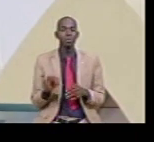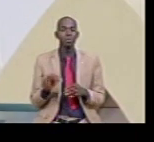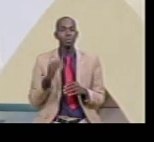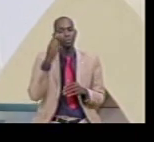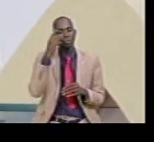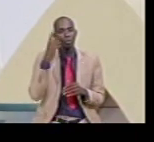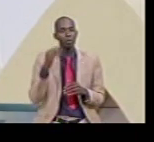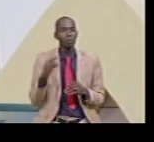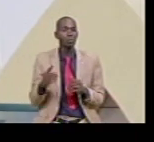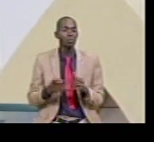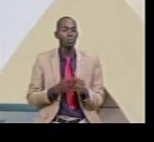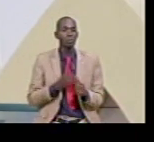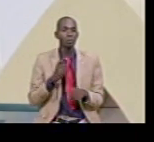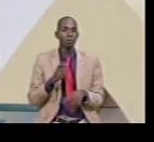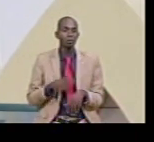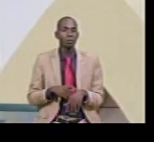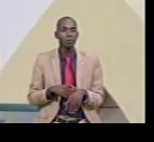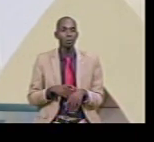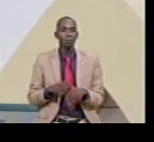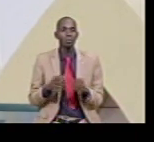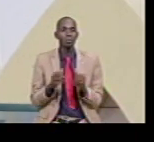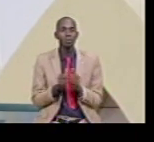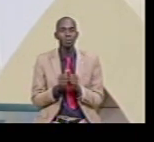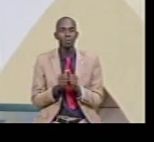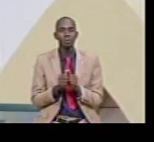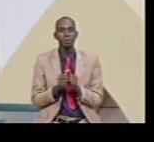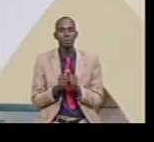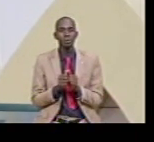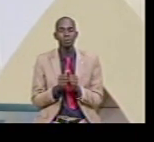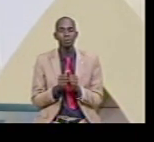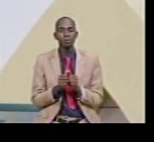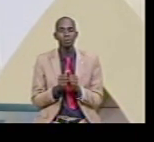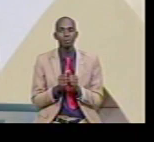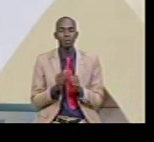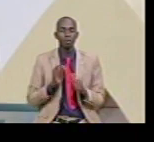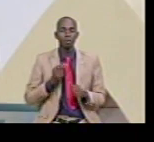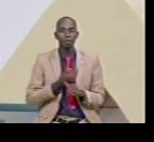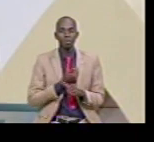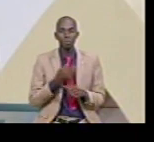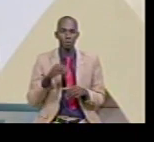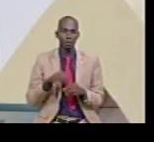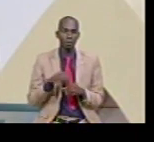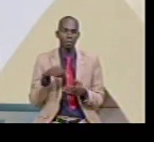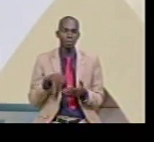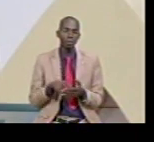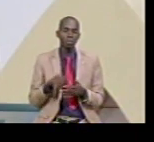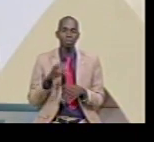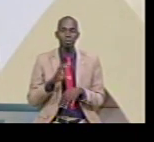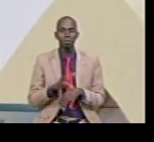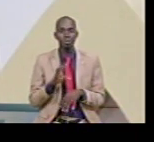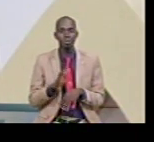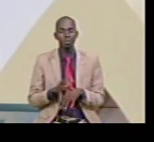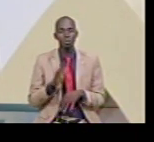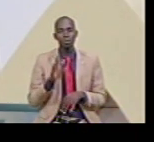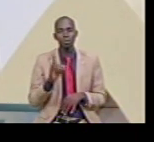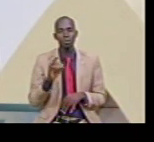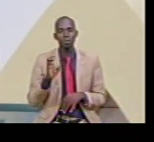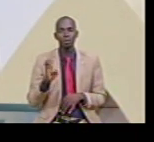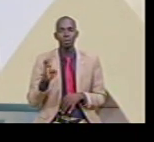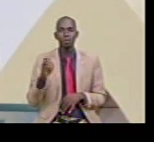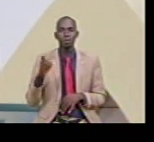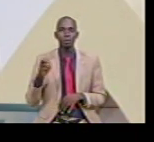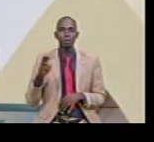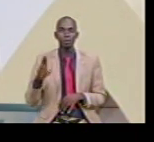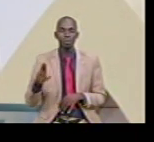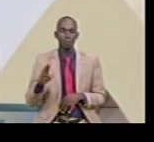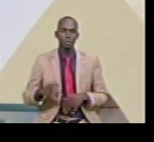time with us in Deeper Life Bible Church. If today is your first time of